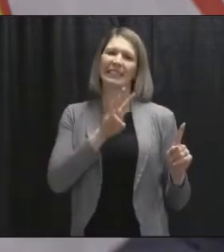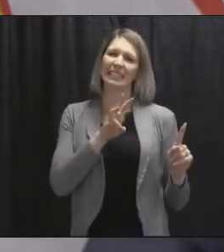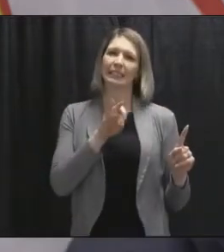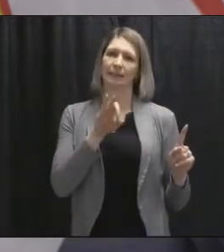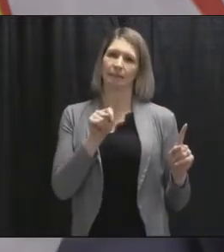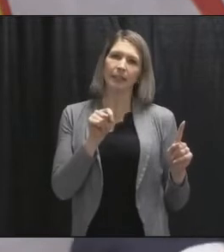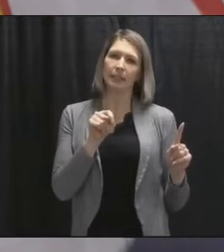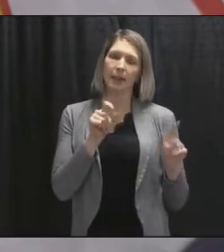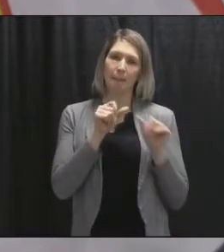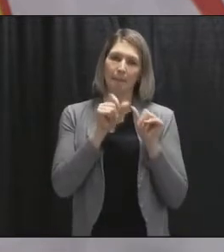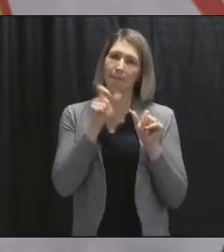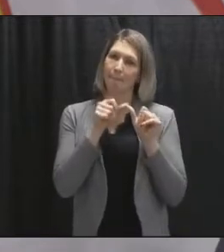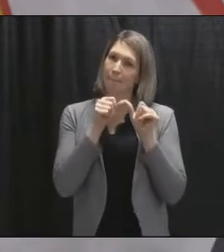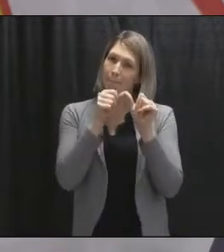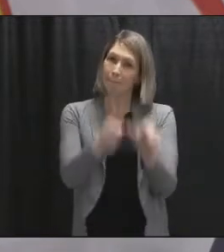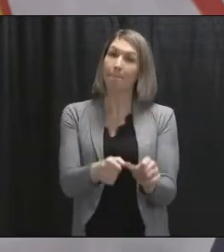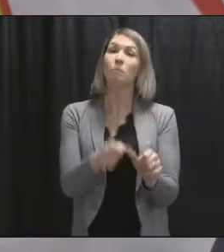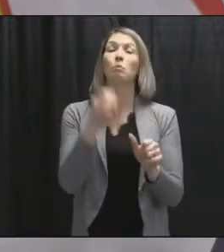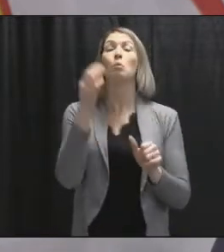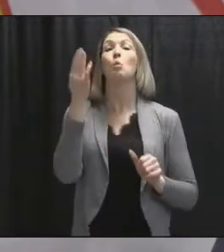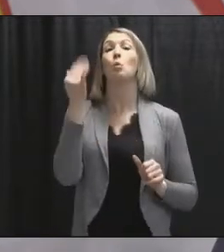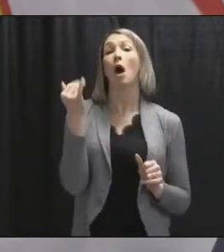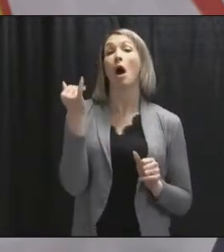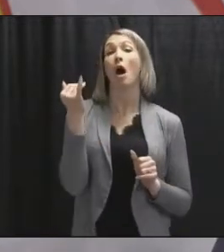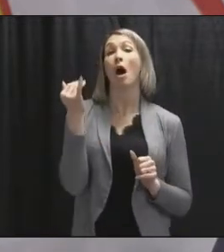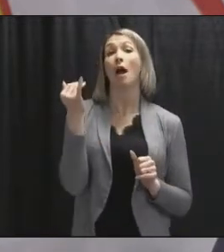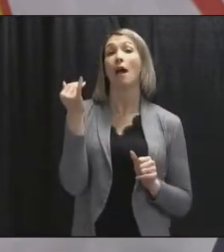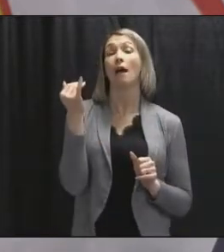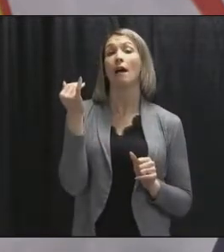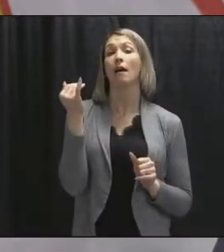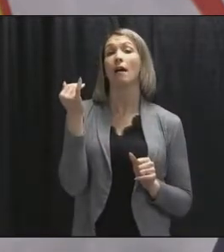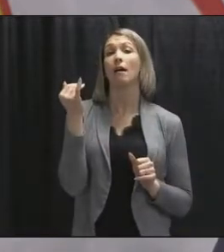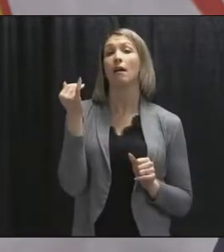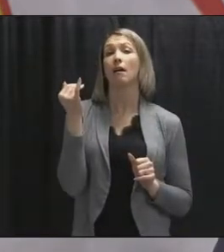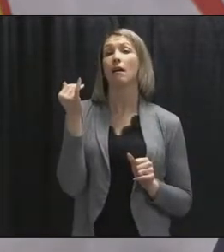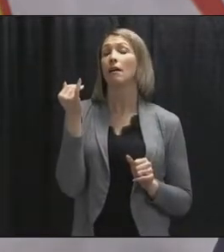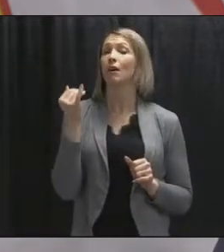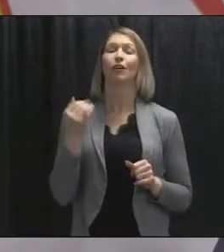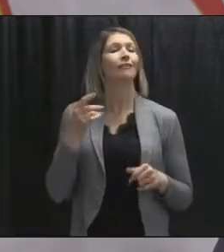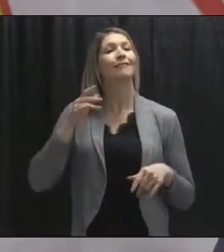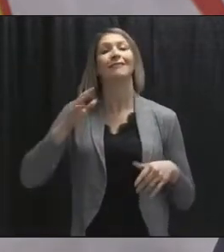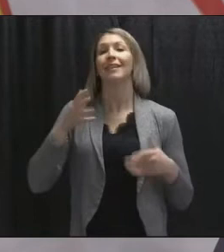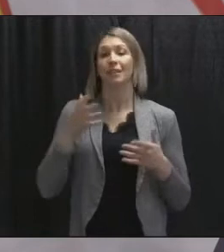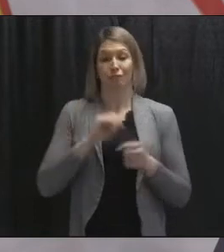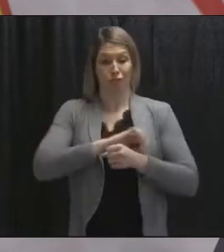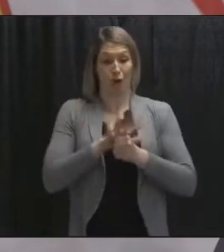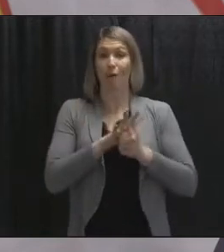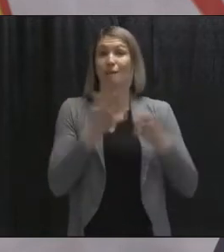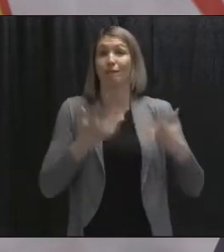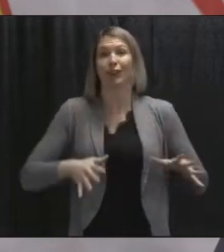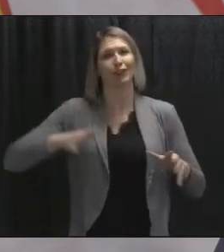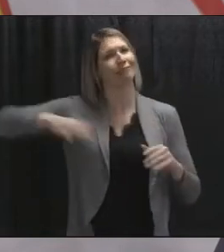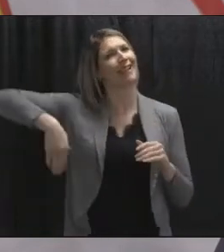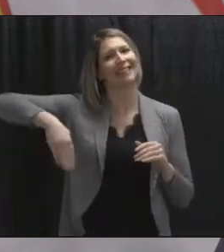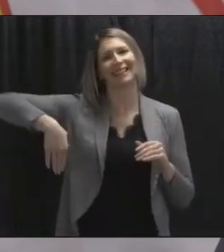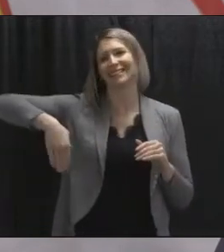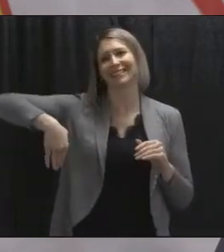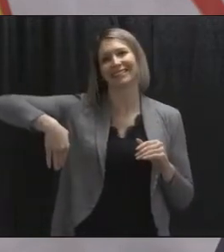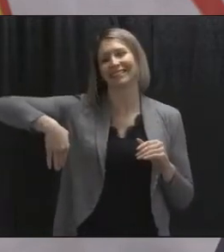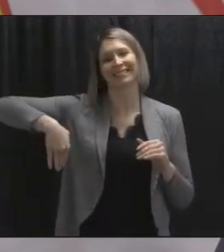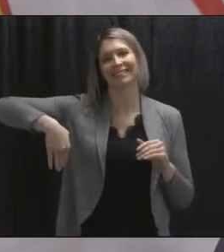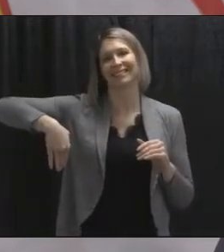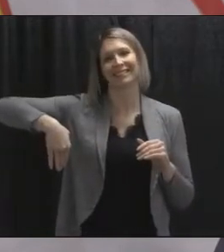apart. So why is this? Because we are not out of the woods yet. We ask you to stay at home as much